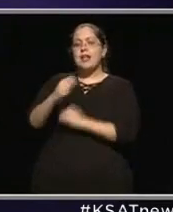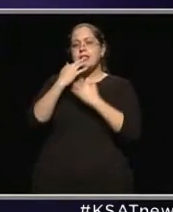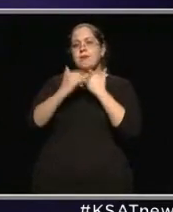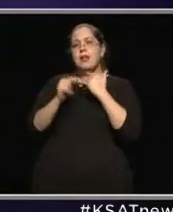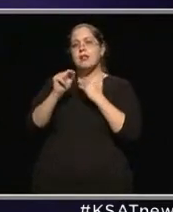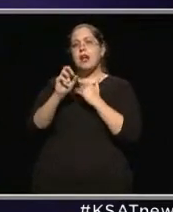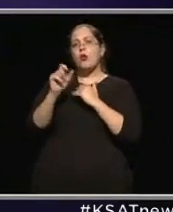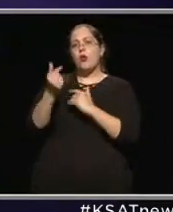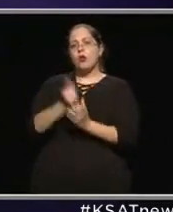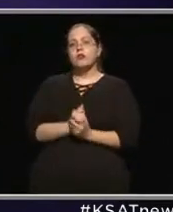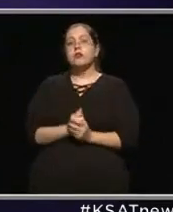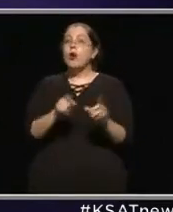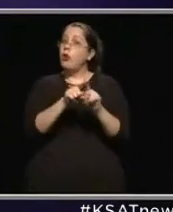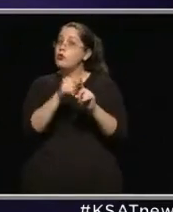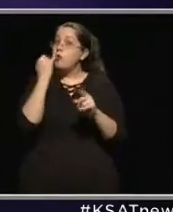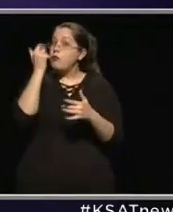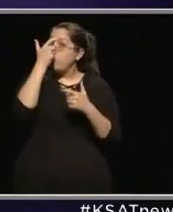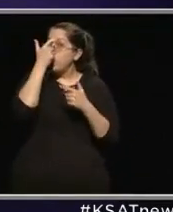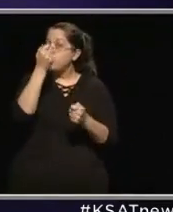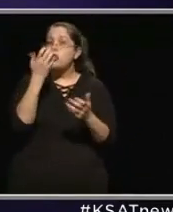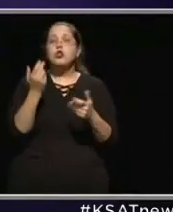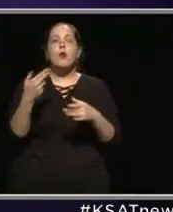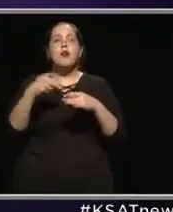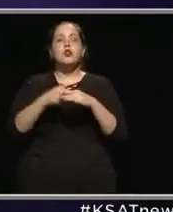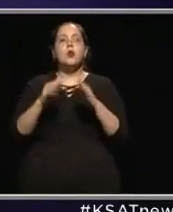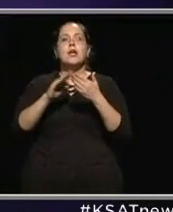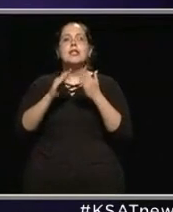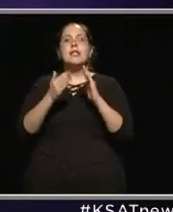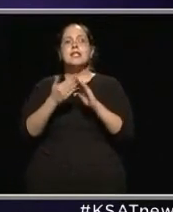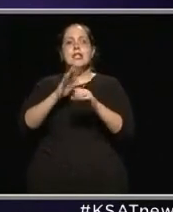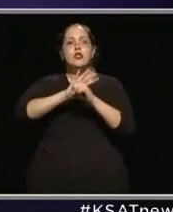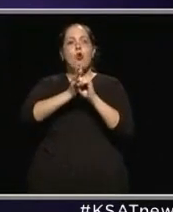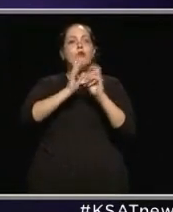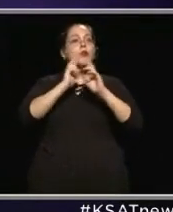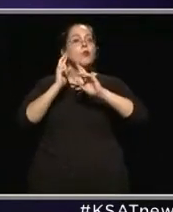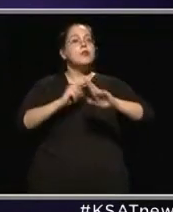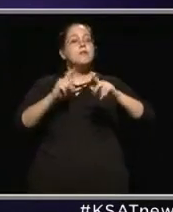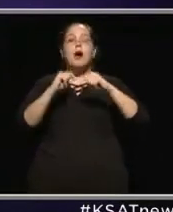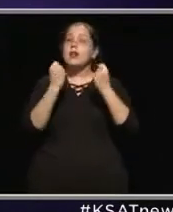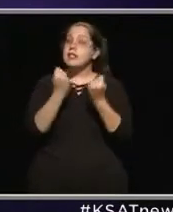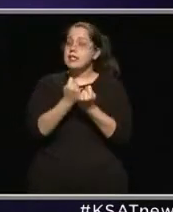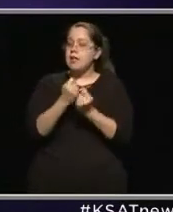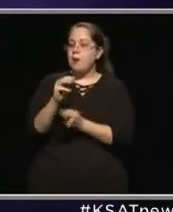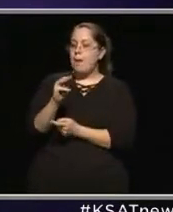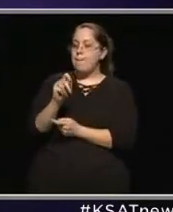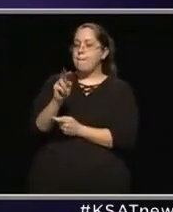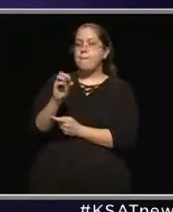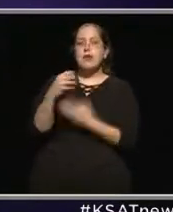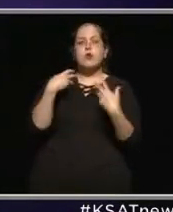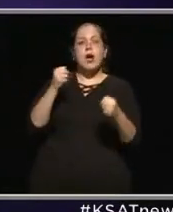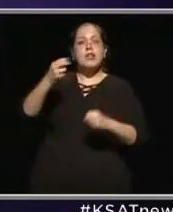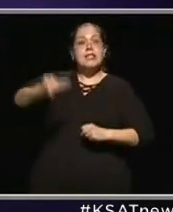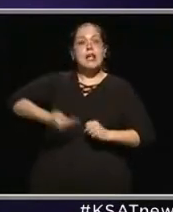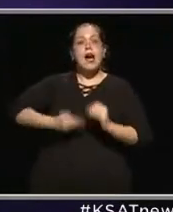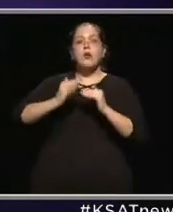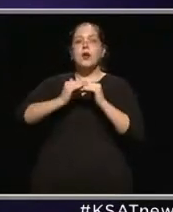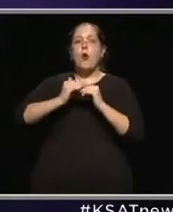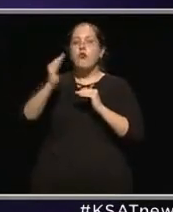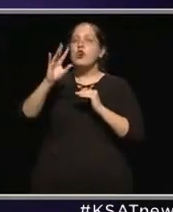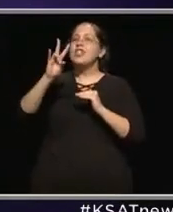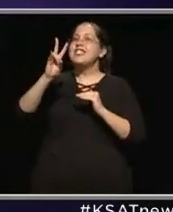COVID-19@SouthTexasBlood.org. Also, if you're interested in joining the city's COVID-19 response team, Metro Health is hiring for more than